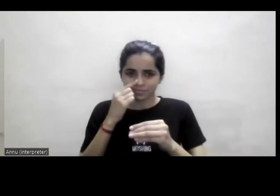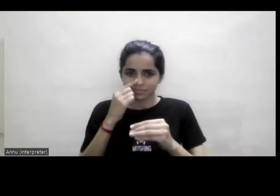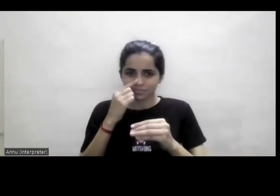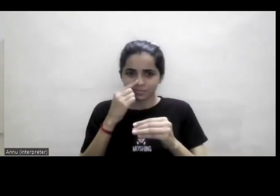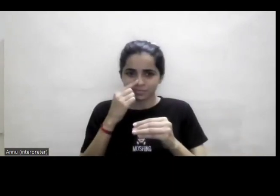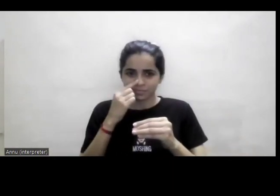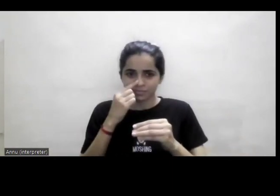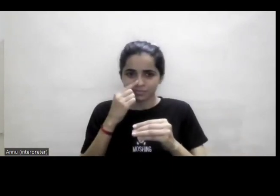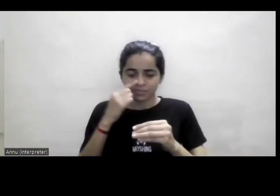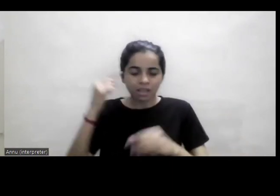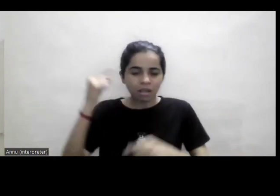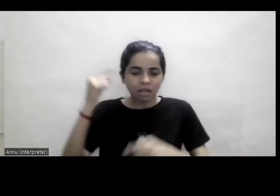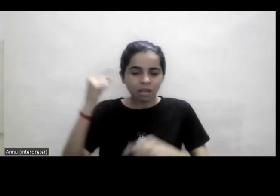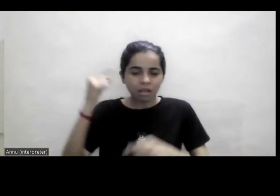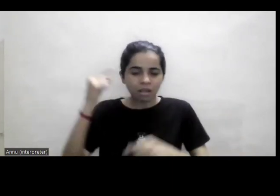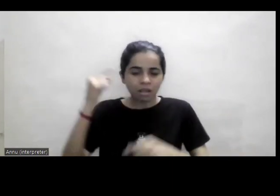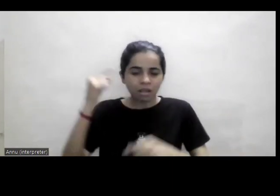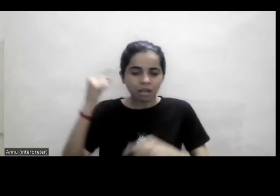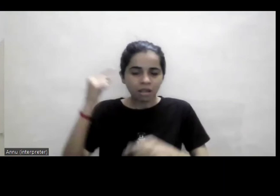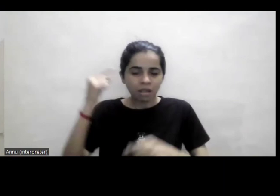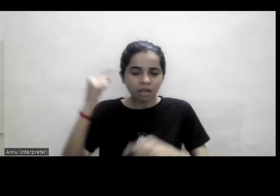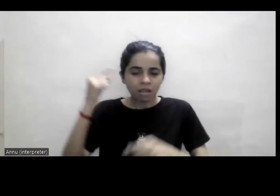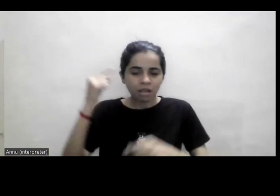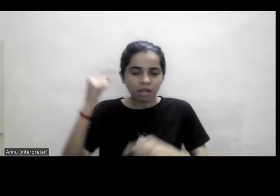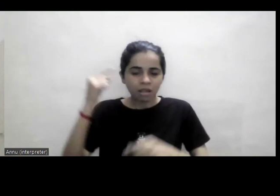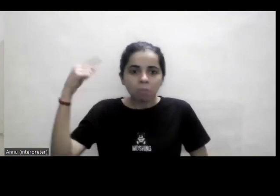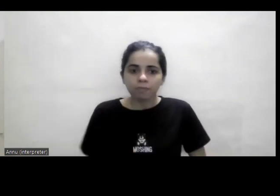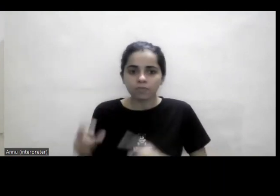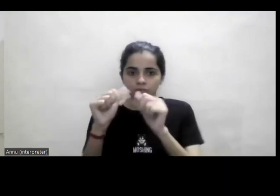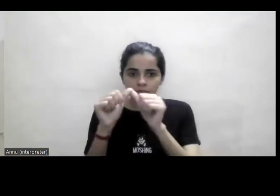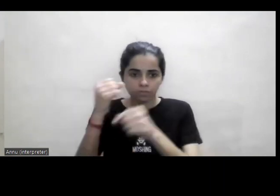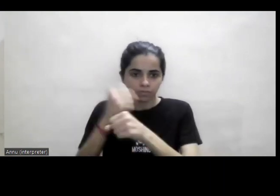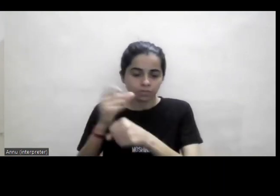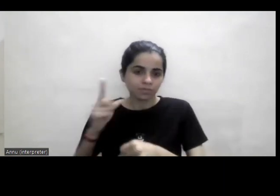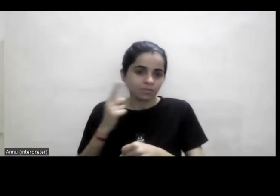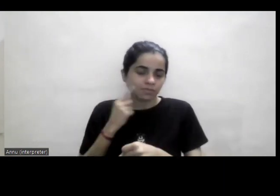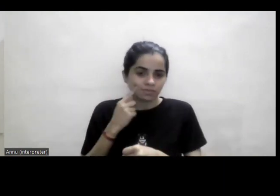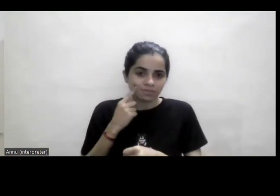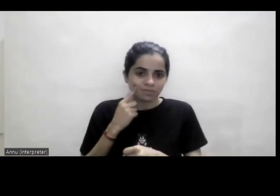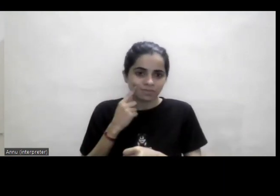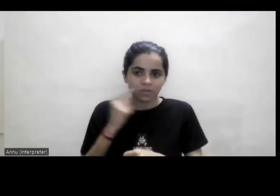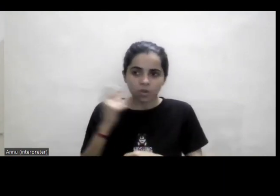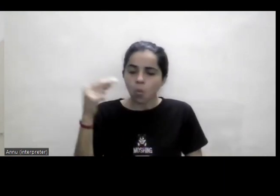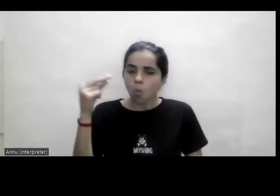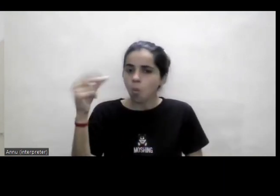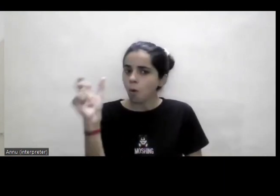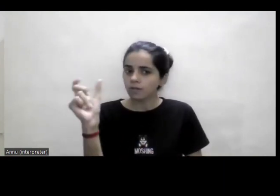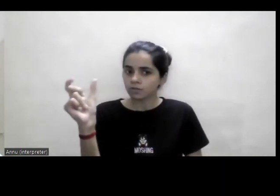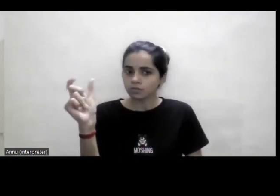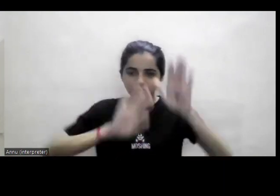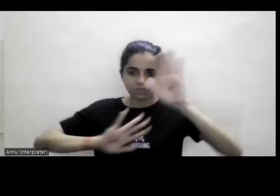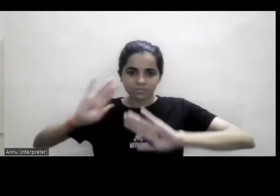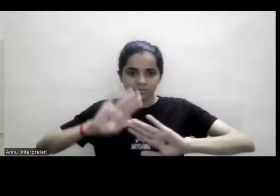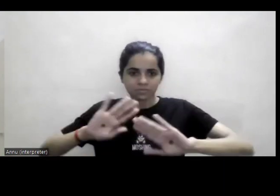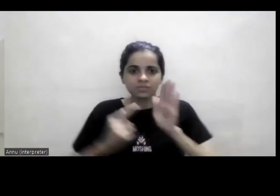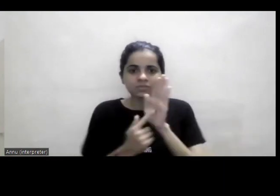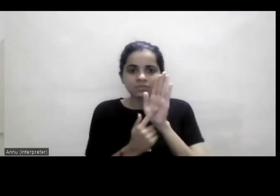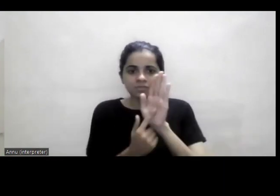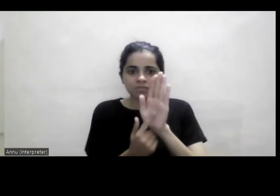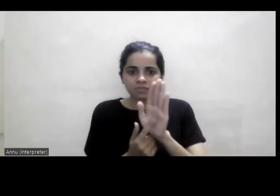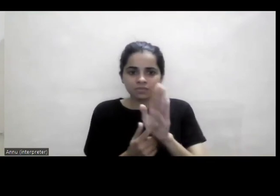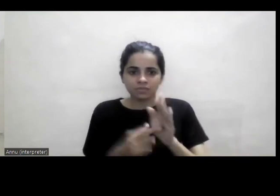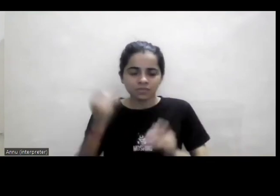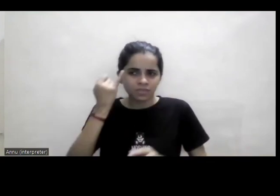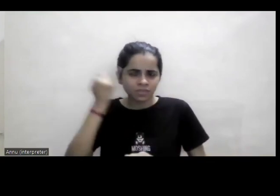there, you know, and you would see her, you know, acting that way, that this idea